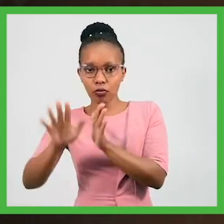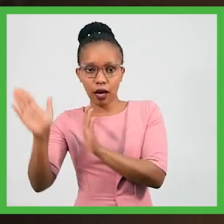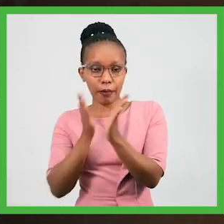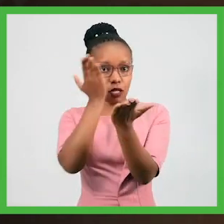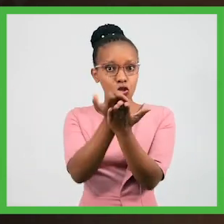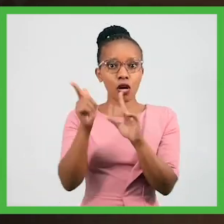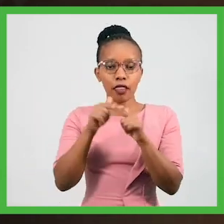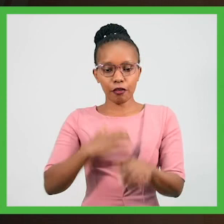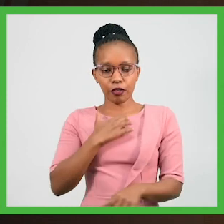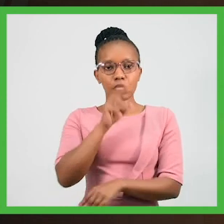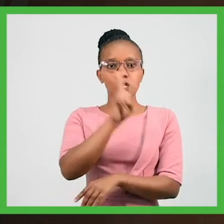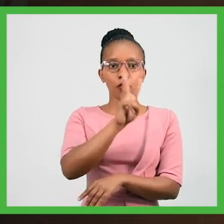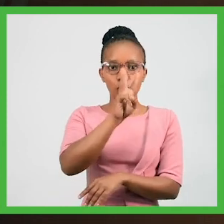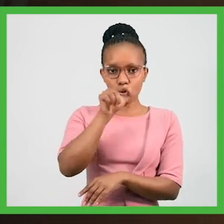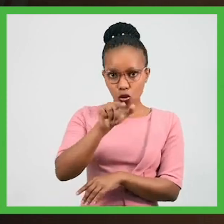application, visit